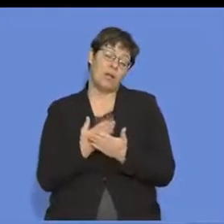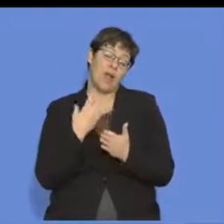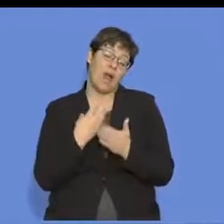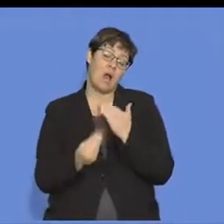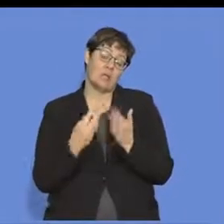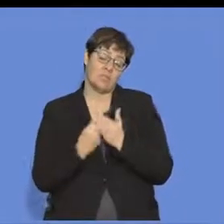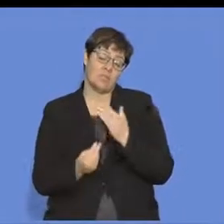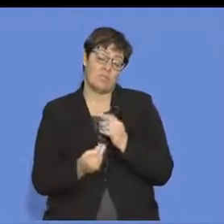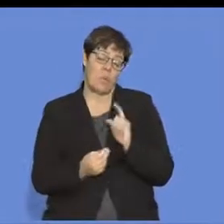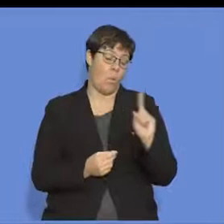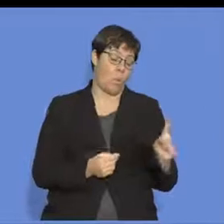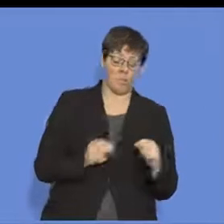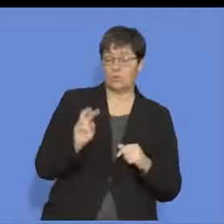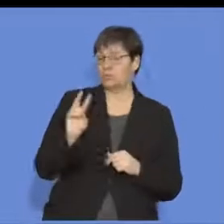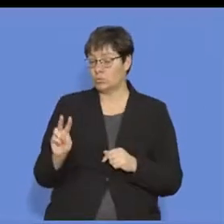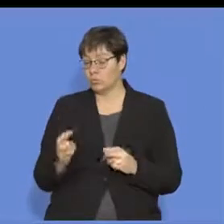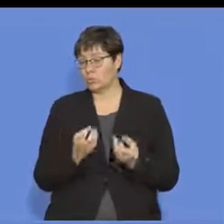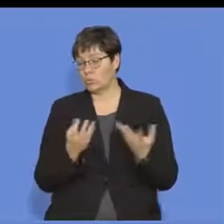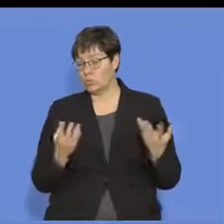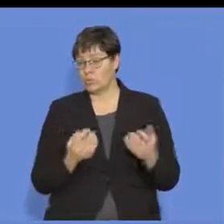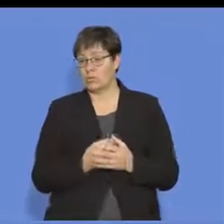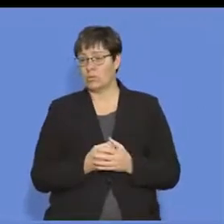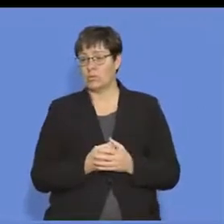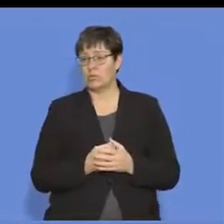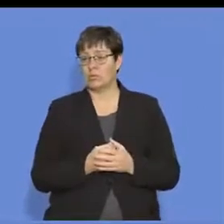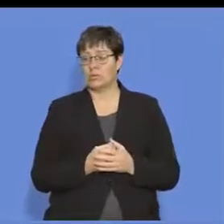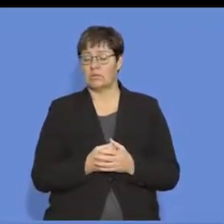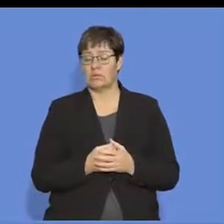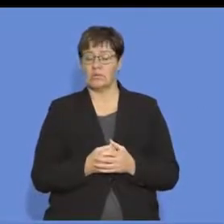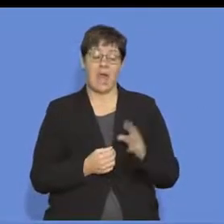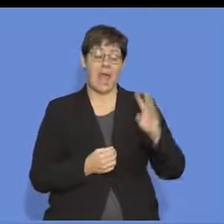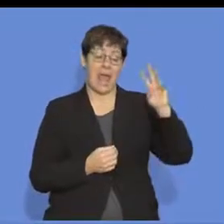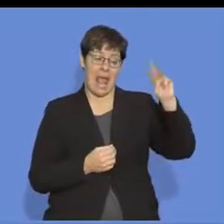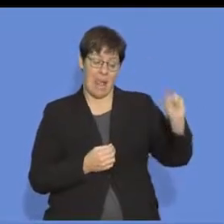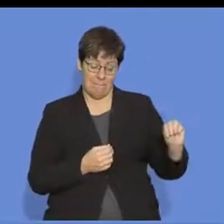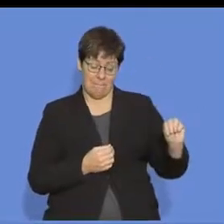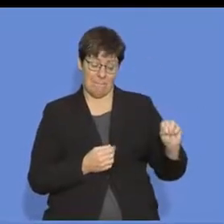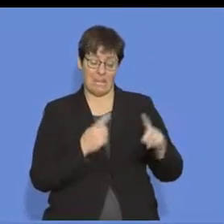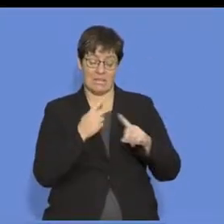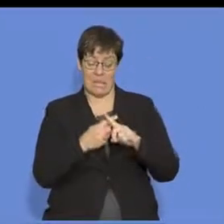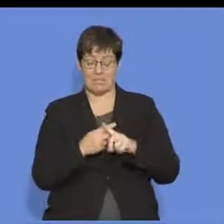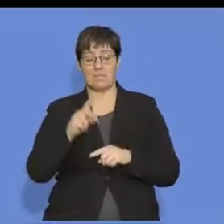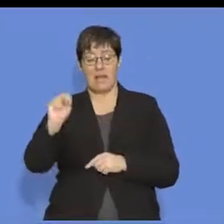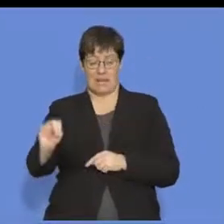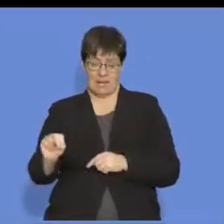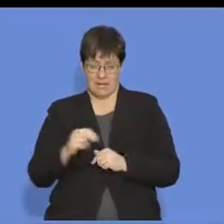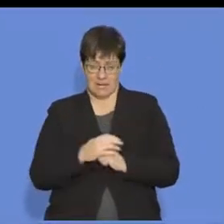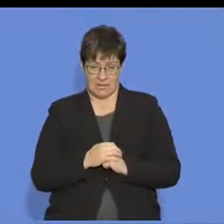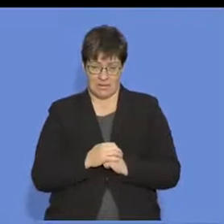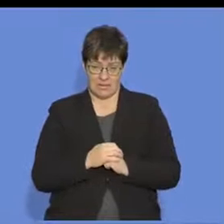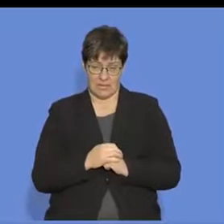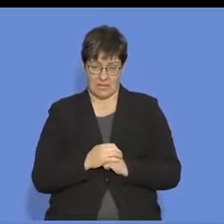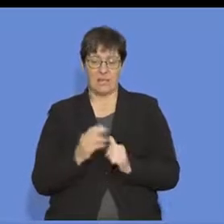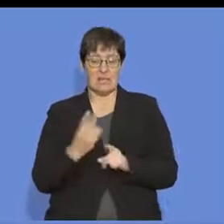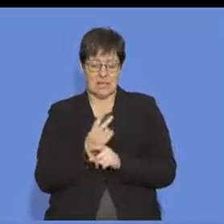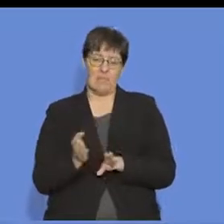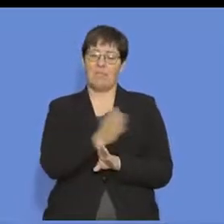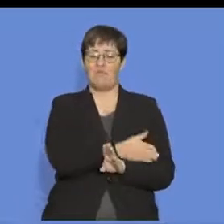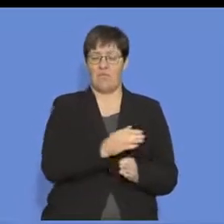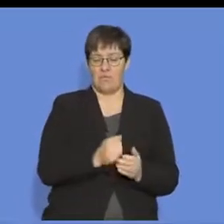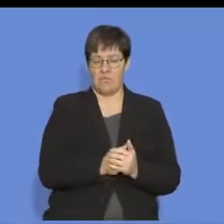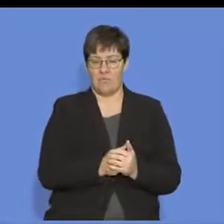possible outcomes for both events is m times n. That's the same thing. Similarly to the